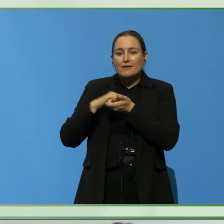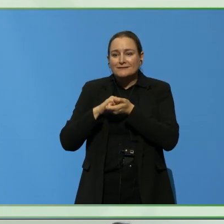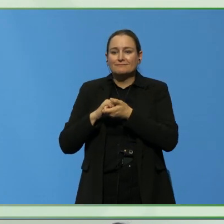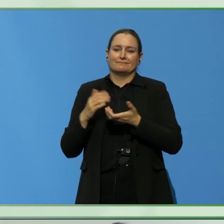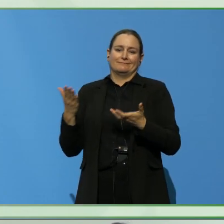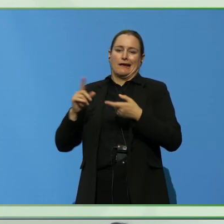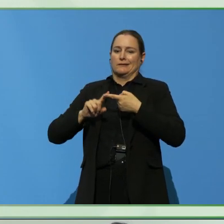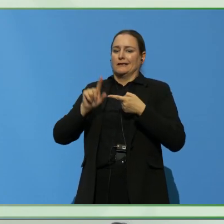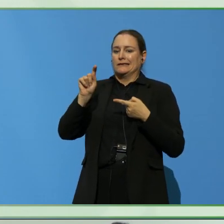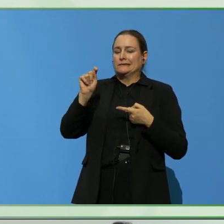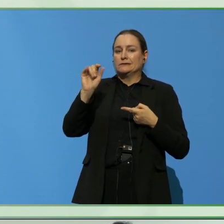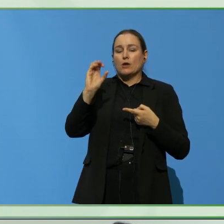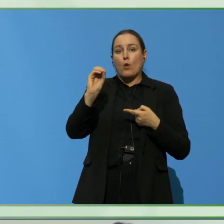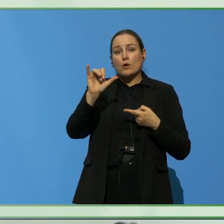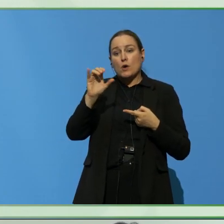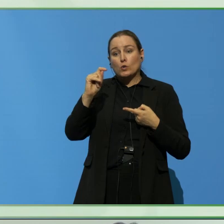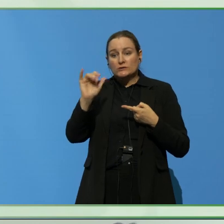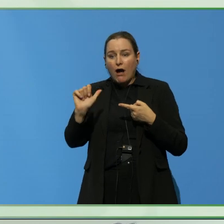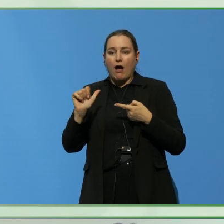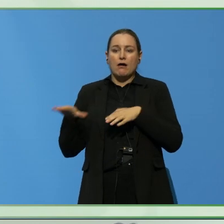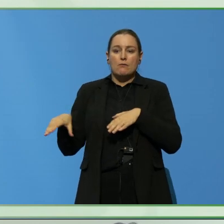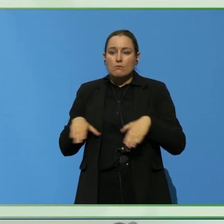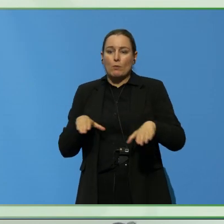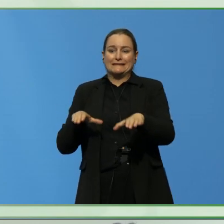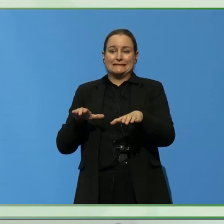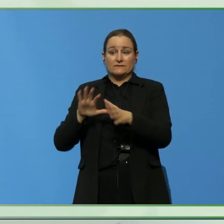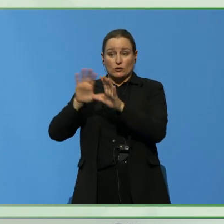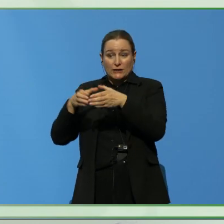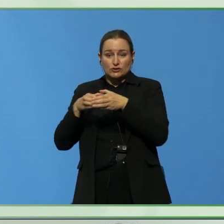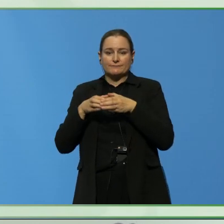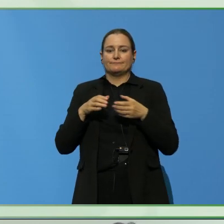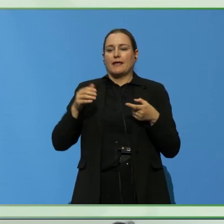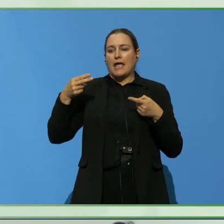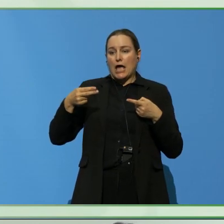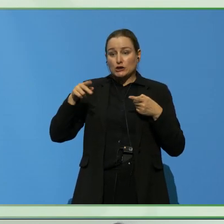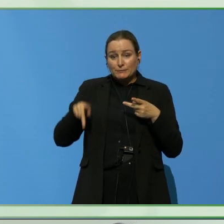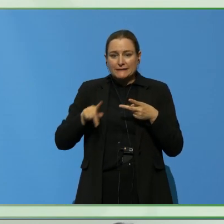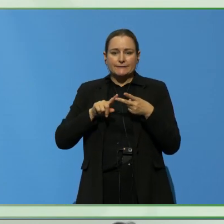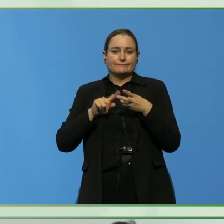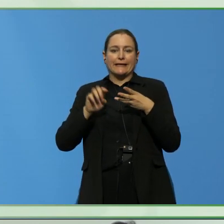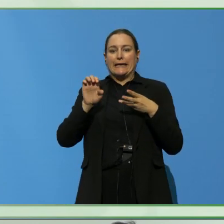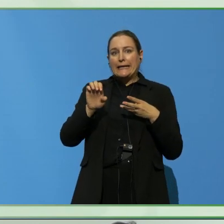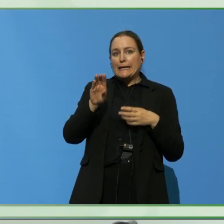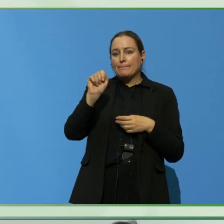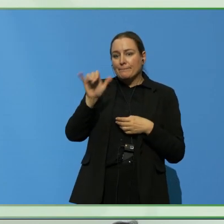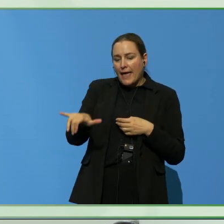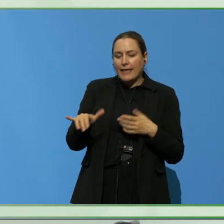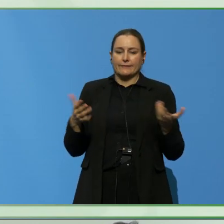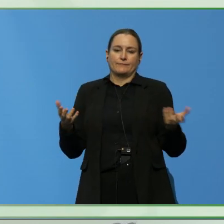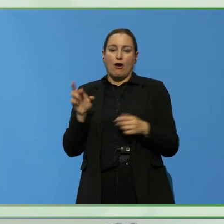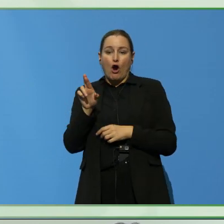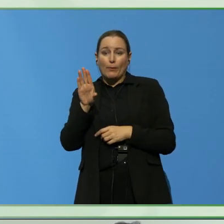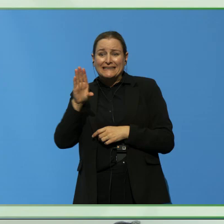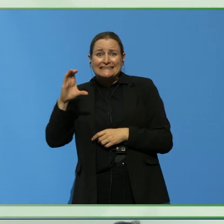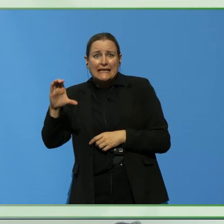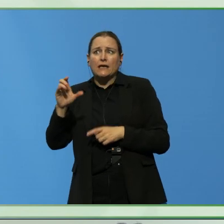Foundation, HP, eBay, RBC, and so on. And the idea is that in working with them, again, we try and